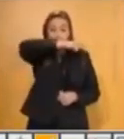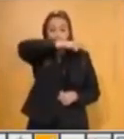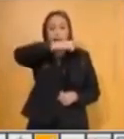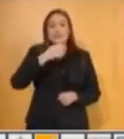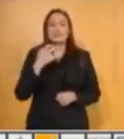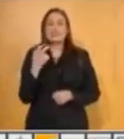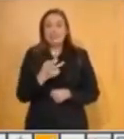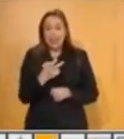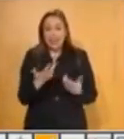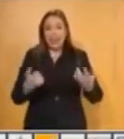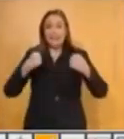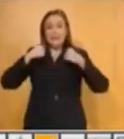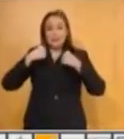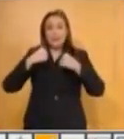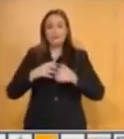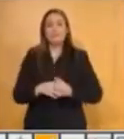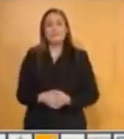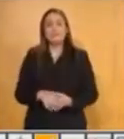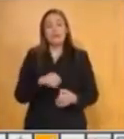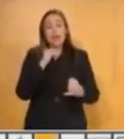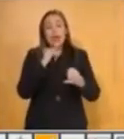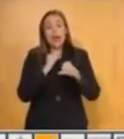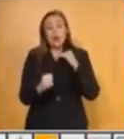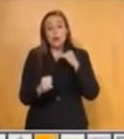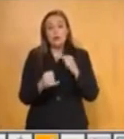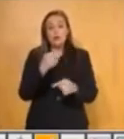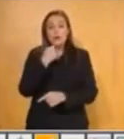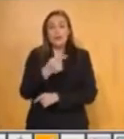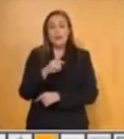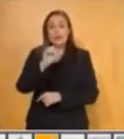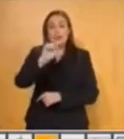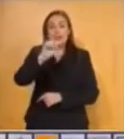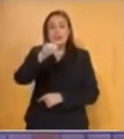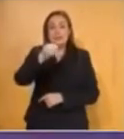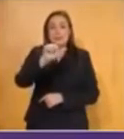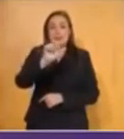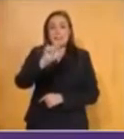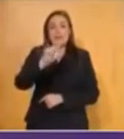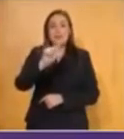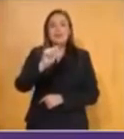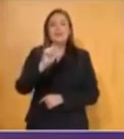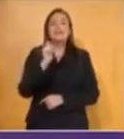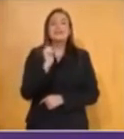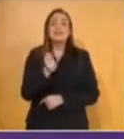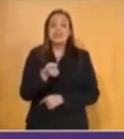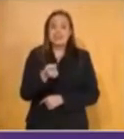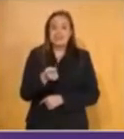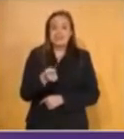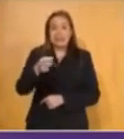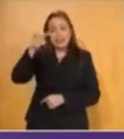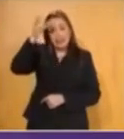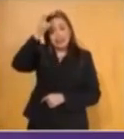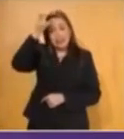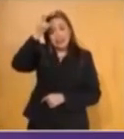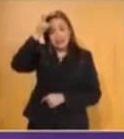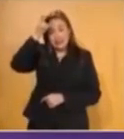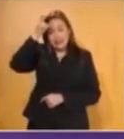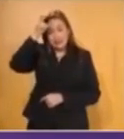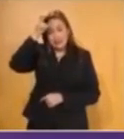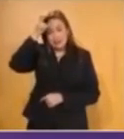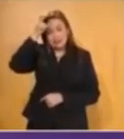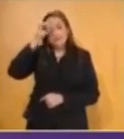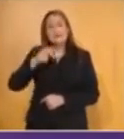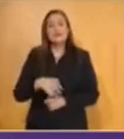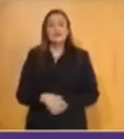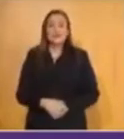he's strong. And the last one, smart. We said that smart is similar to clever or